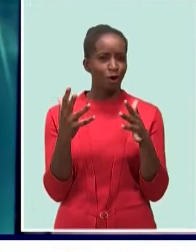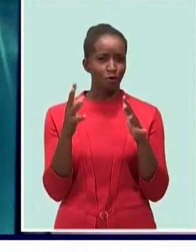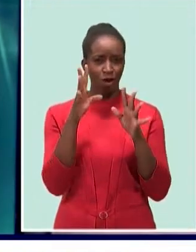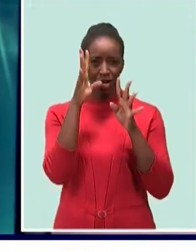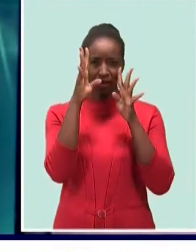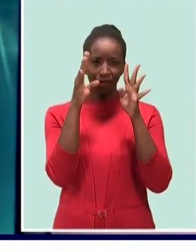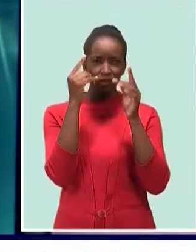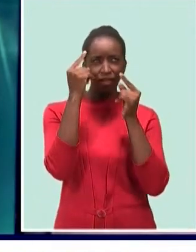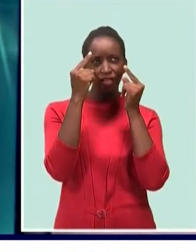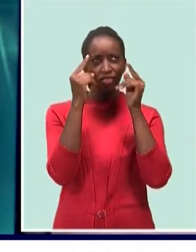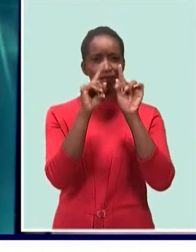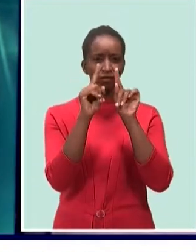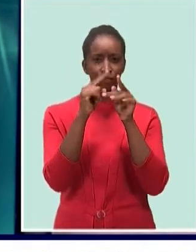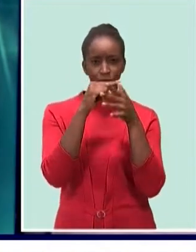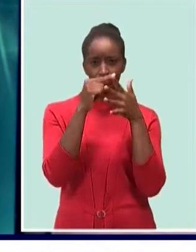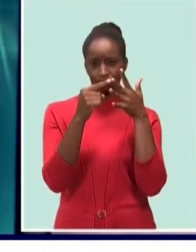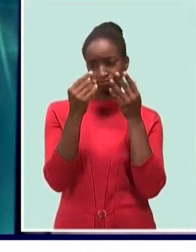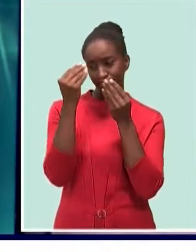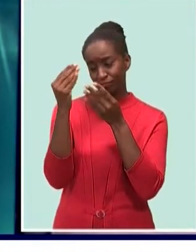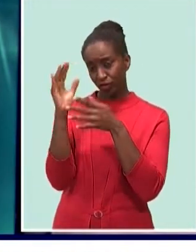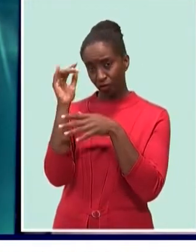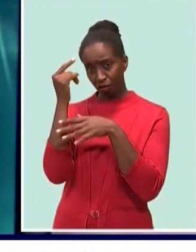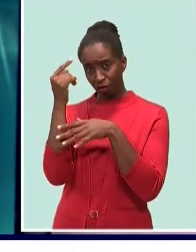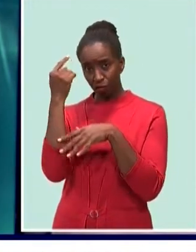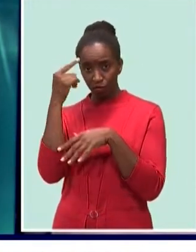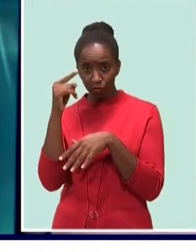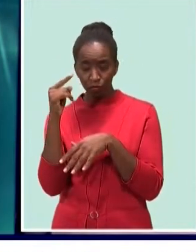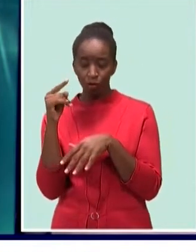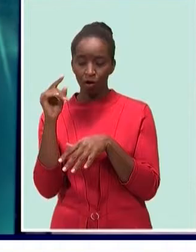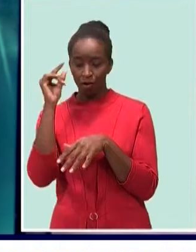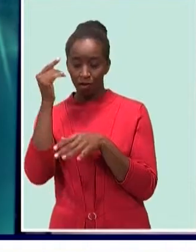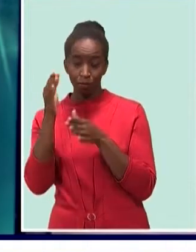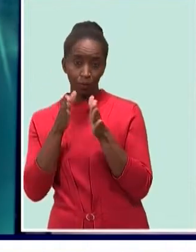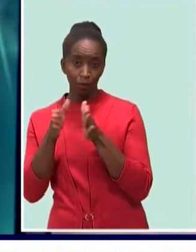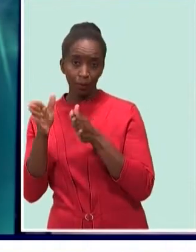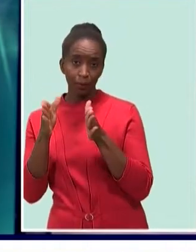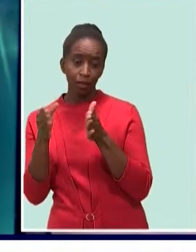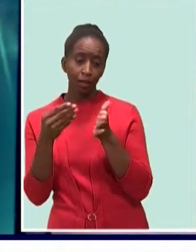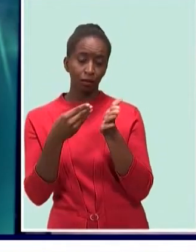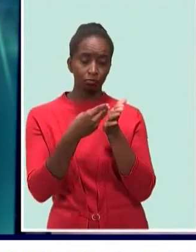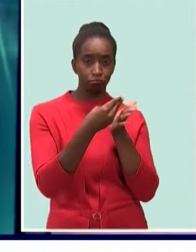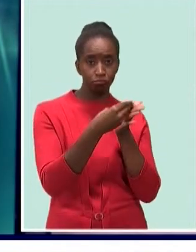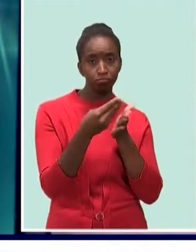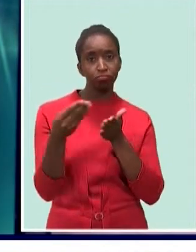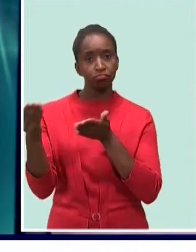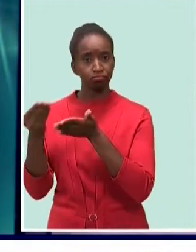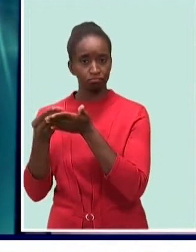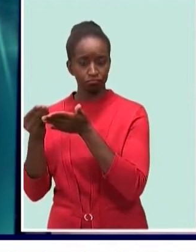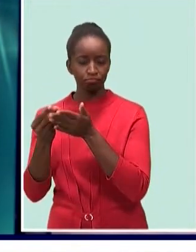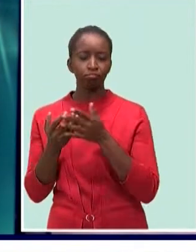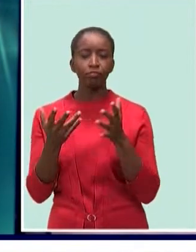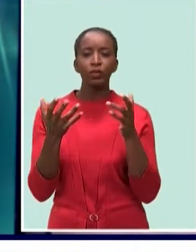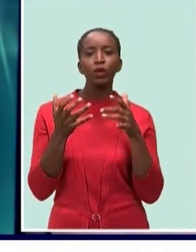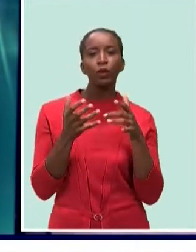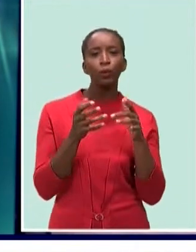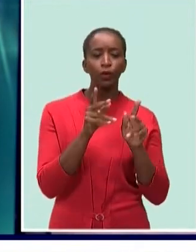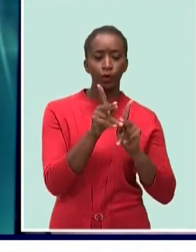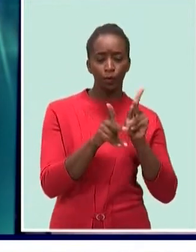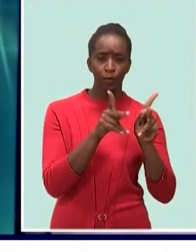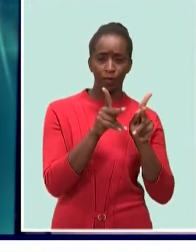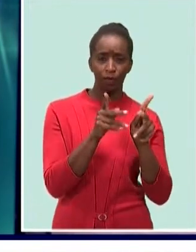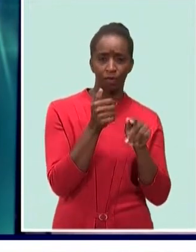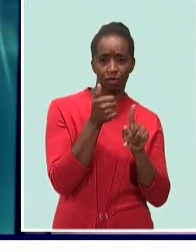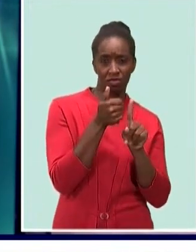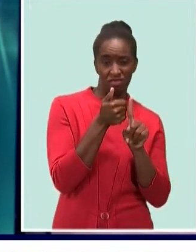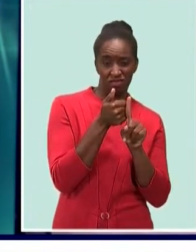of the Barbados Private Sector Association, Edward Clark, says that chief among them is a reduction in personal income taxes at all levels